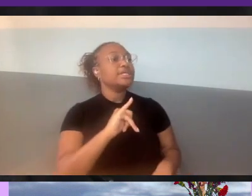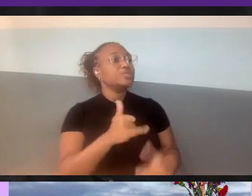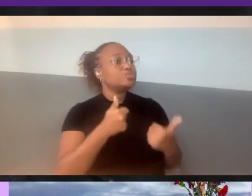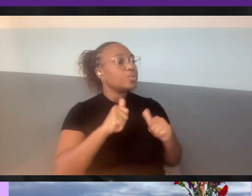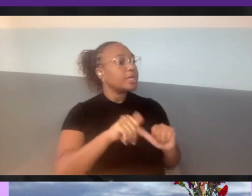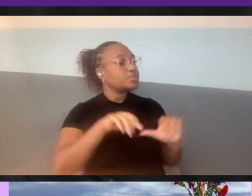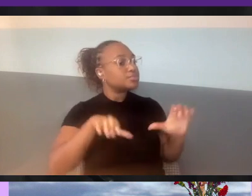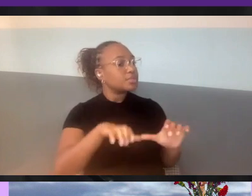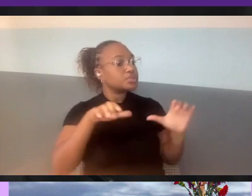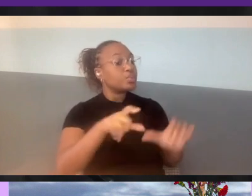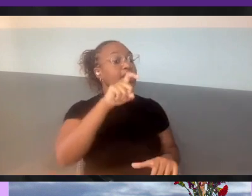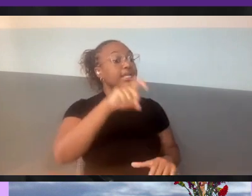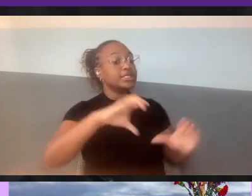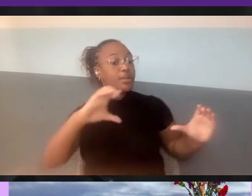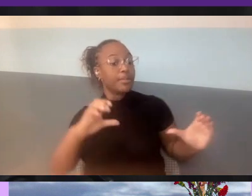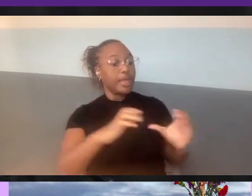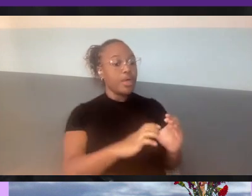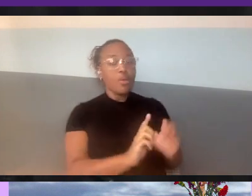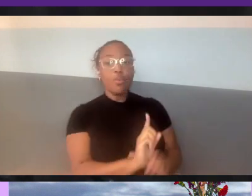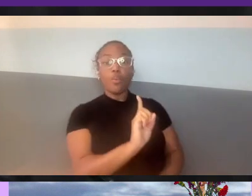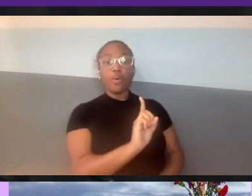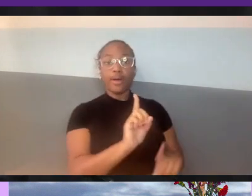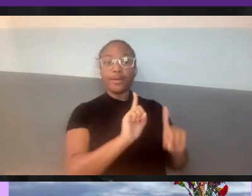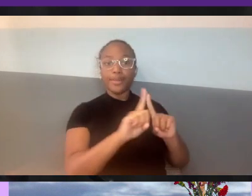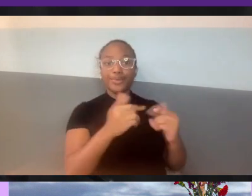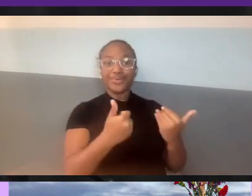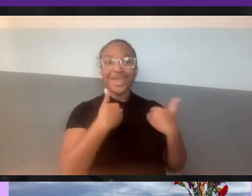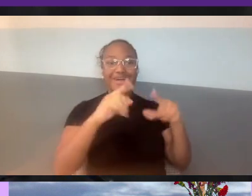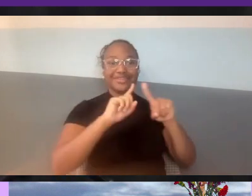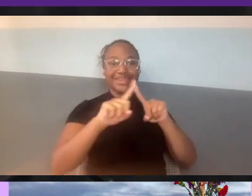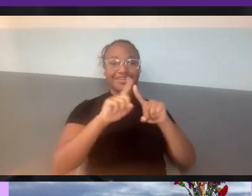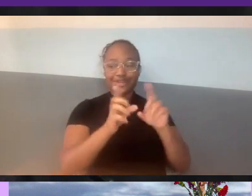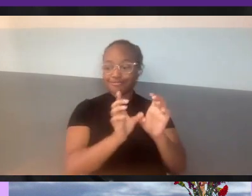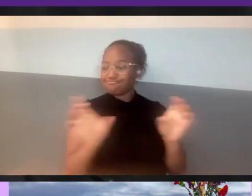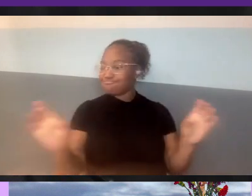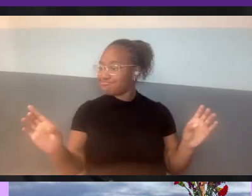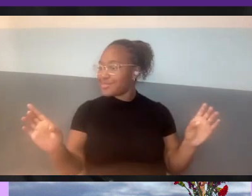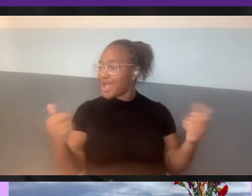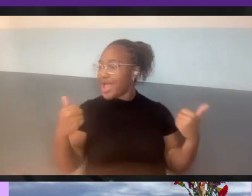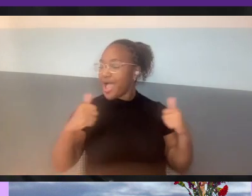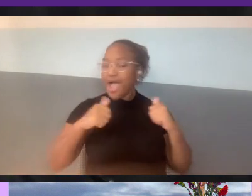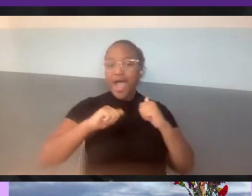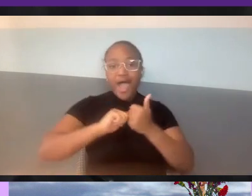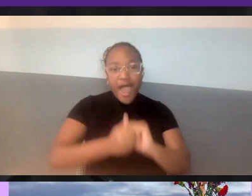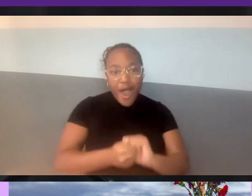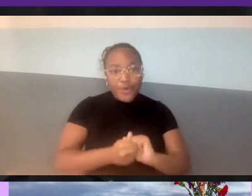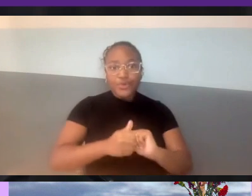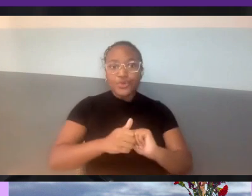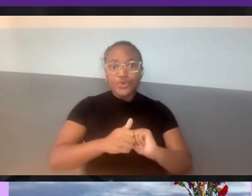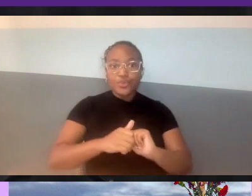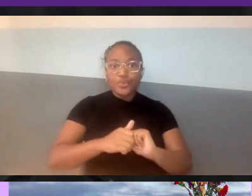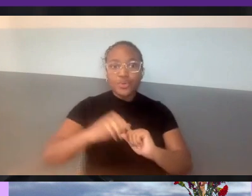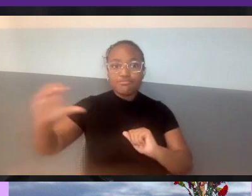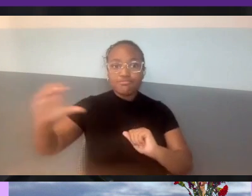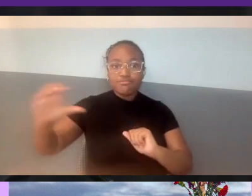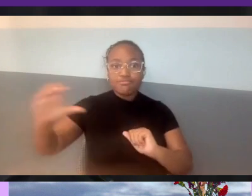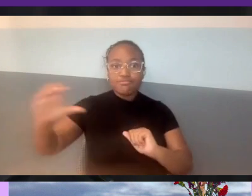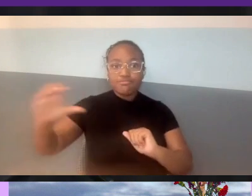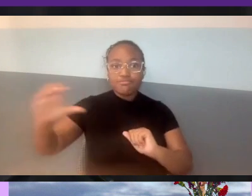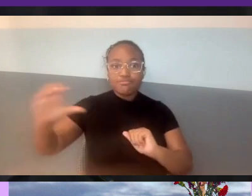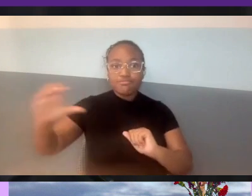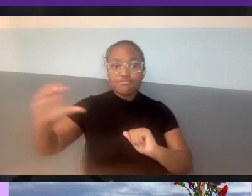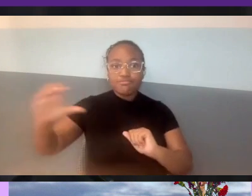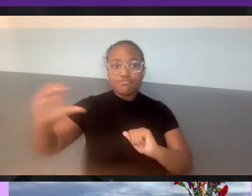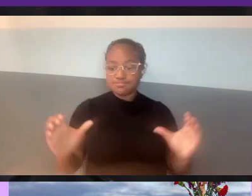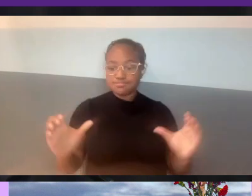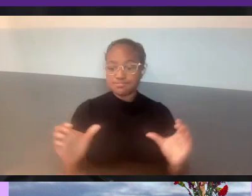are multiple worlds, and how we actually navigate in that space is what's really interesting to me. And how is that showing up in your